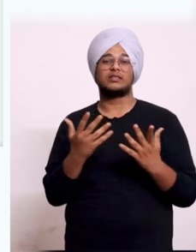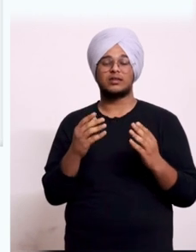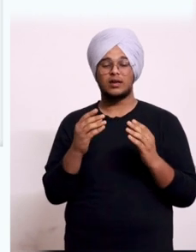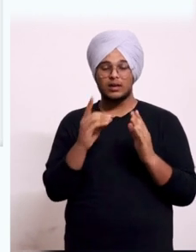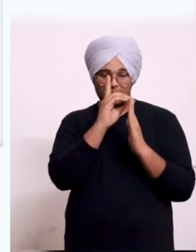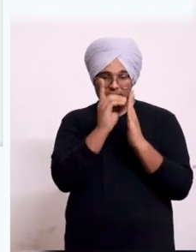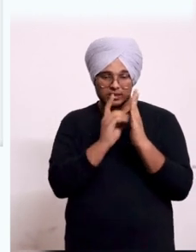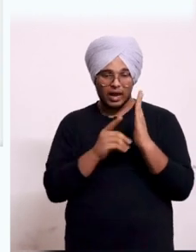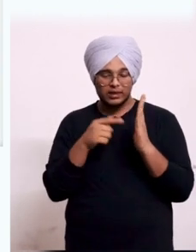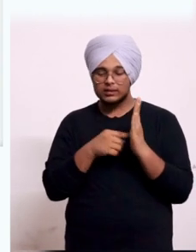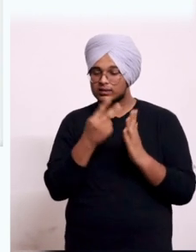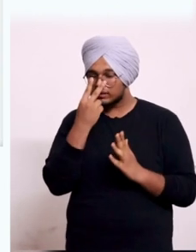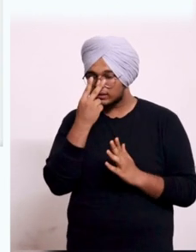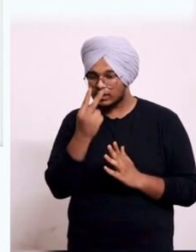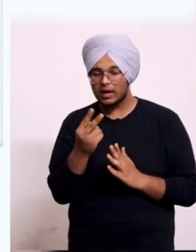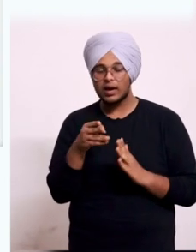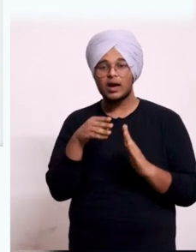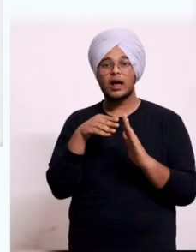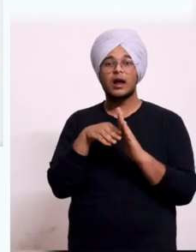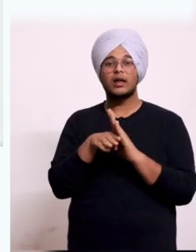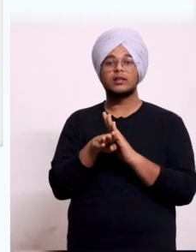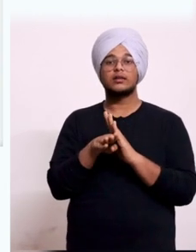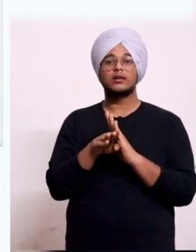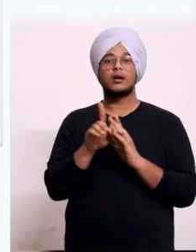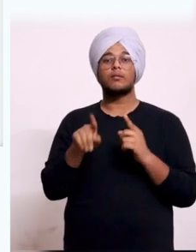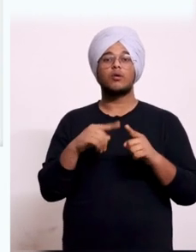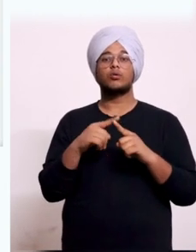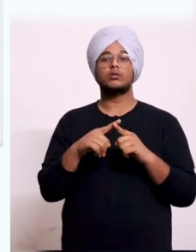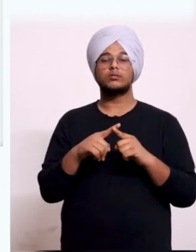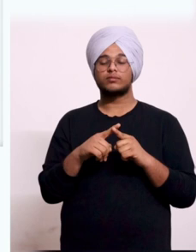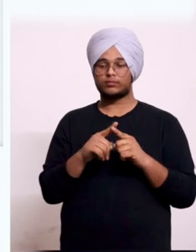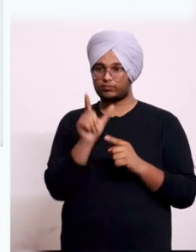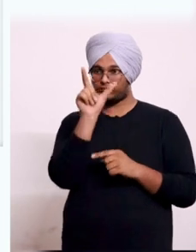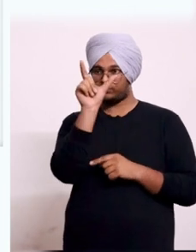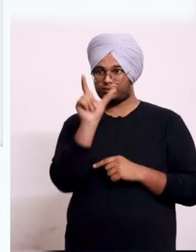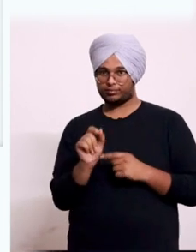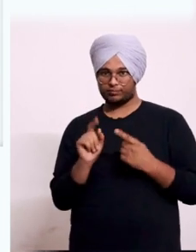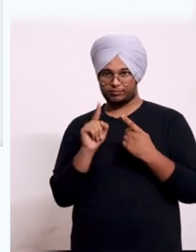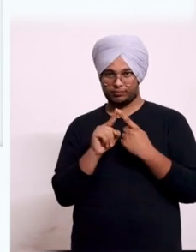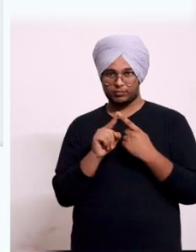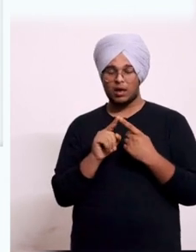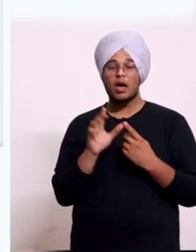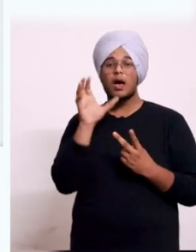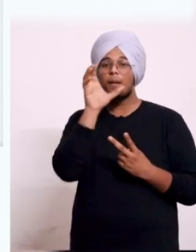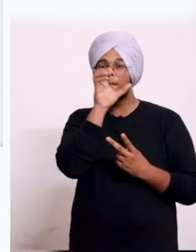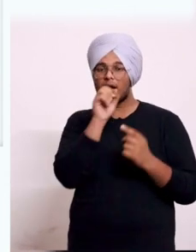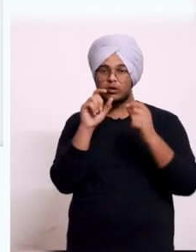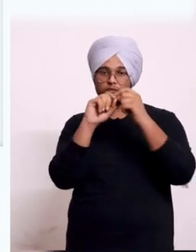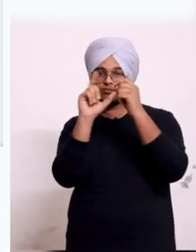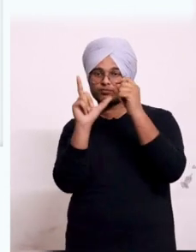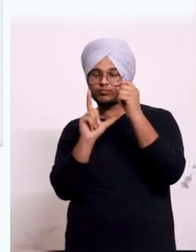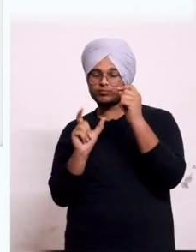cypress tree motif. Boteh are also seen as almond, tear or cone-shaped, and most